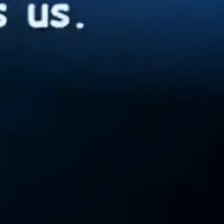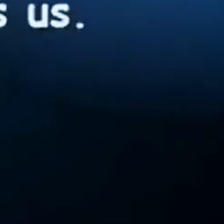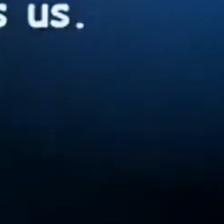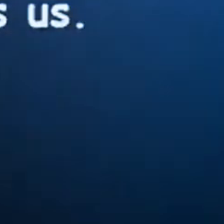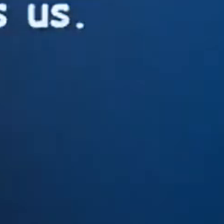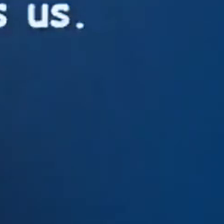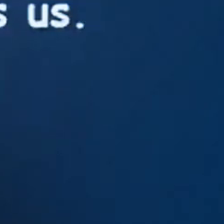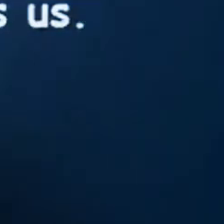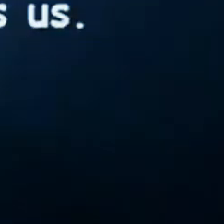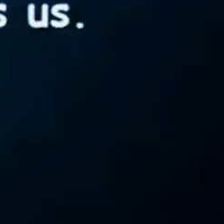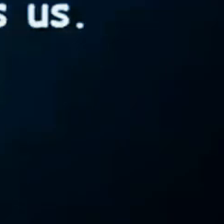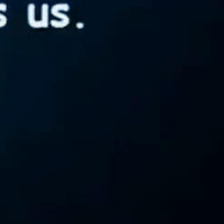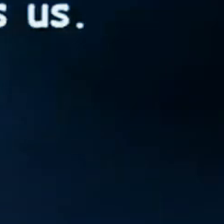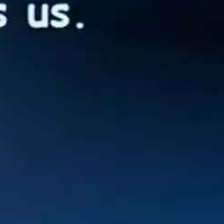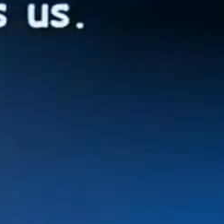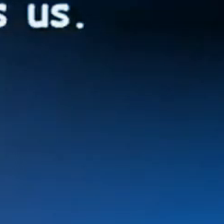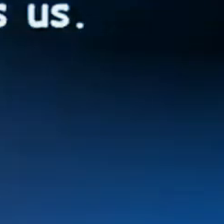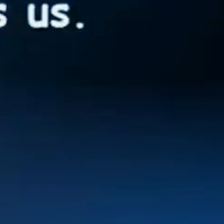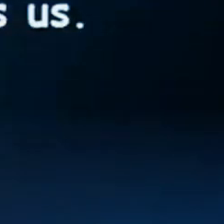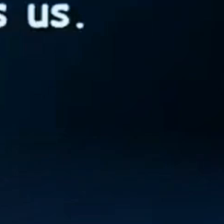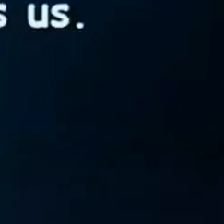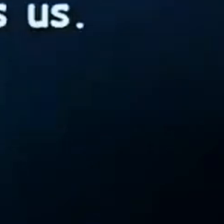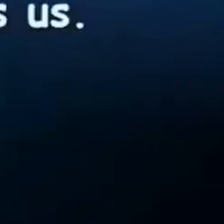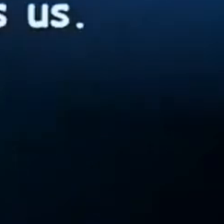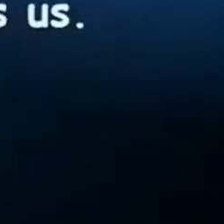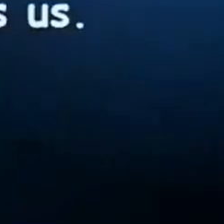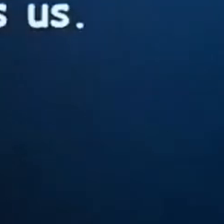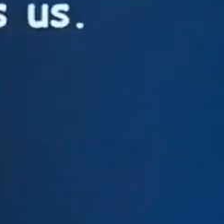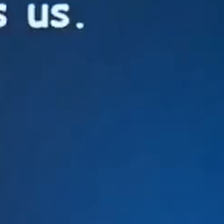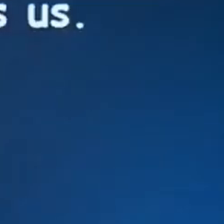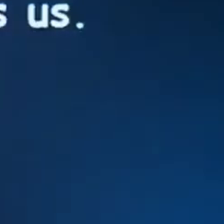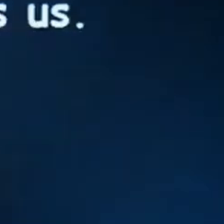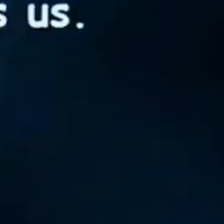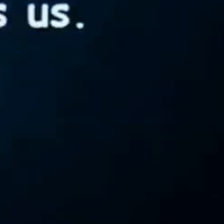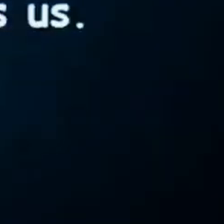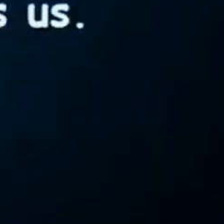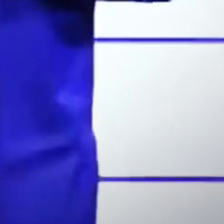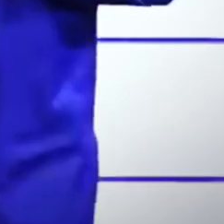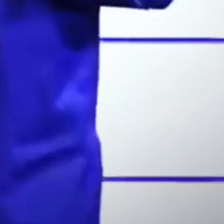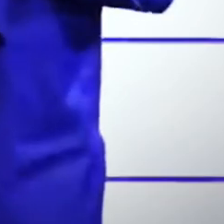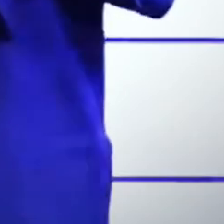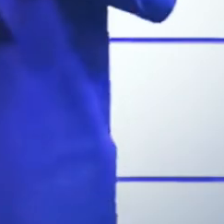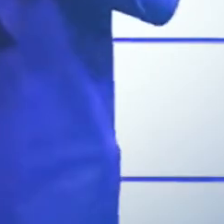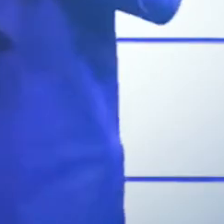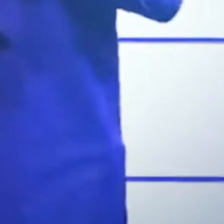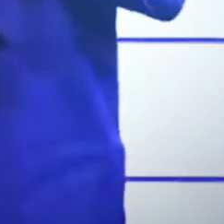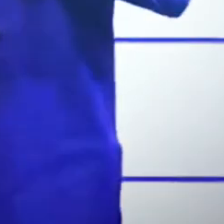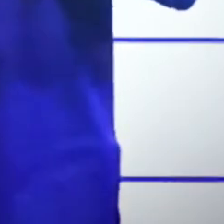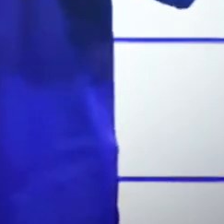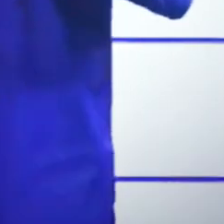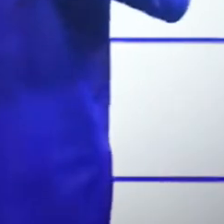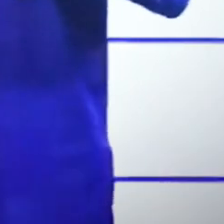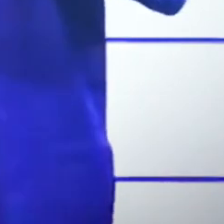ungodliness. So you yield to the teachings of the grace, and then you can be trusted.